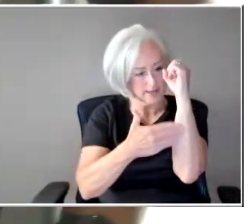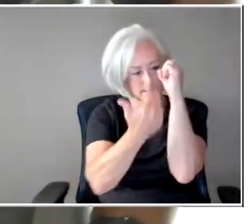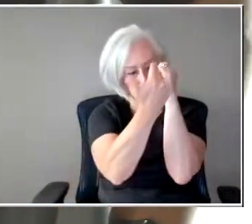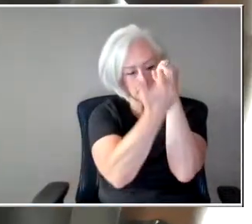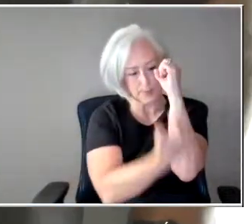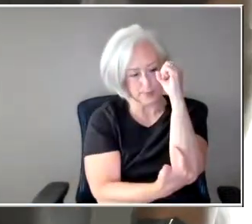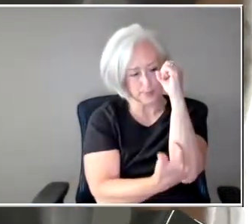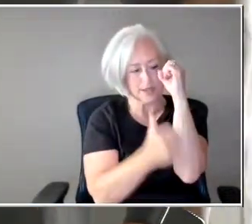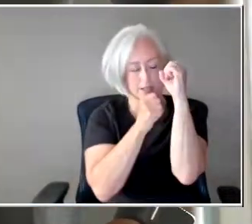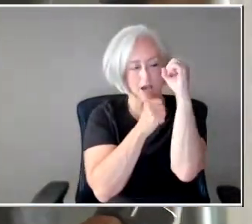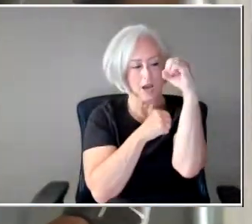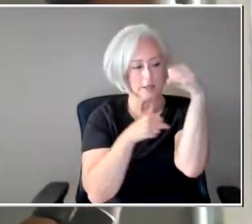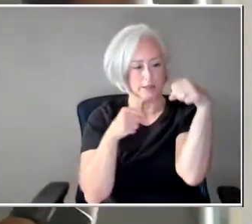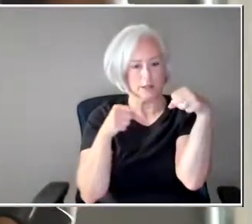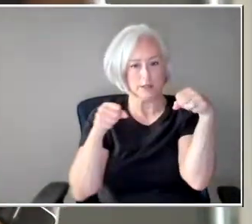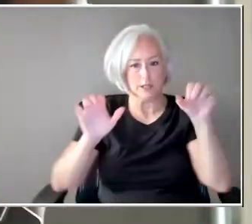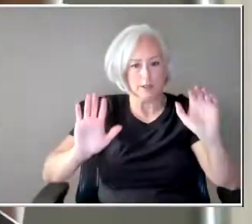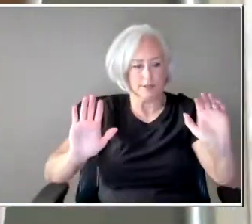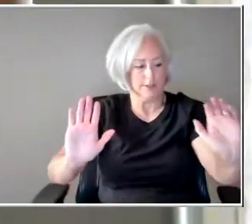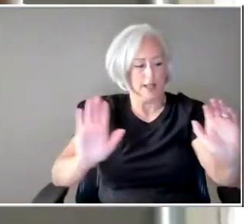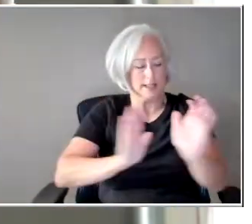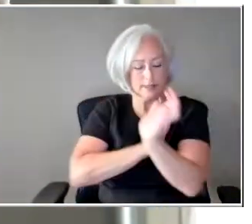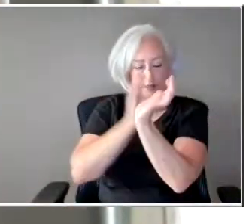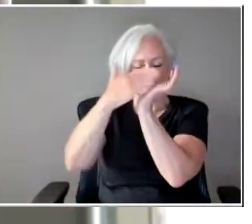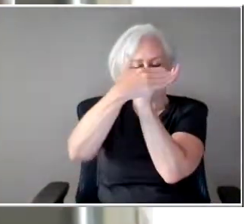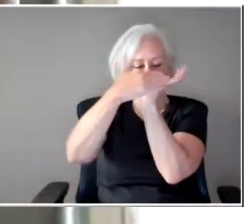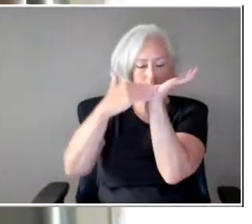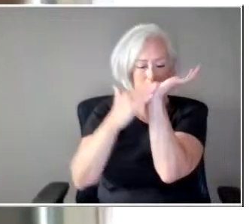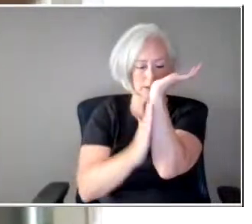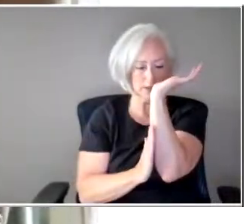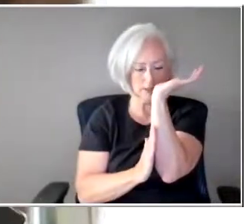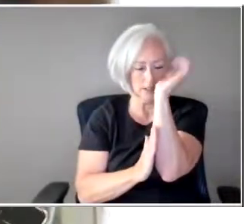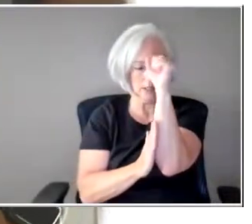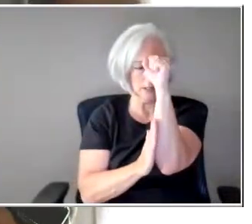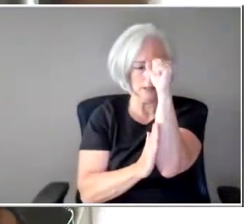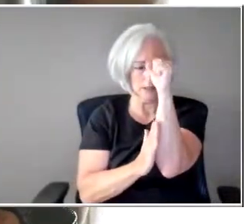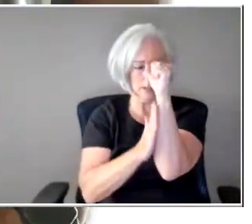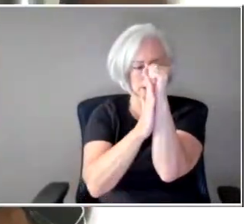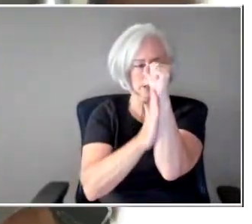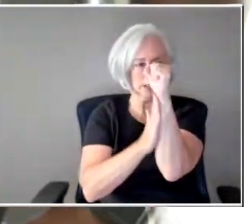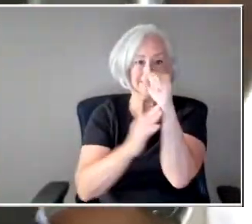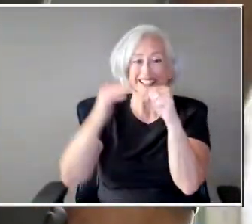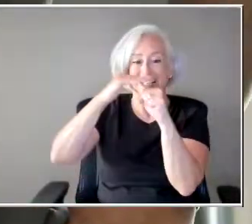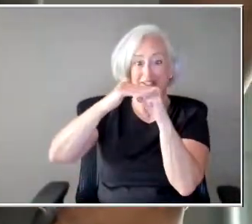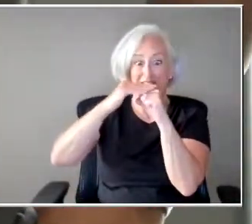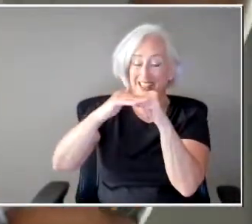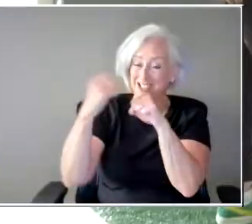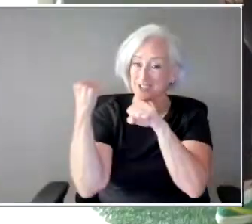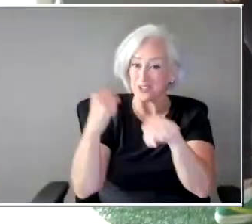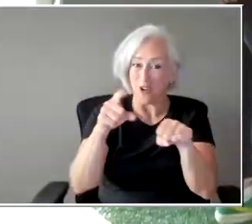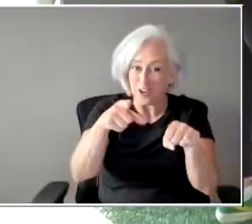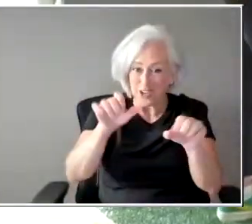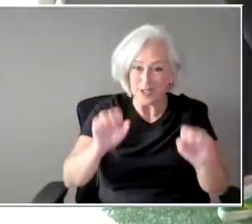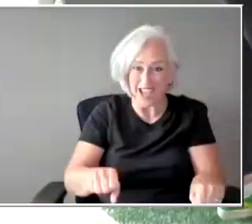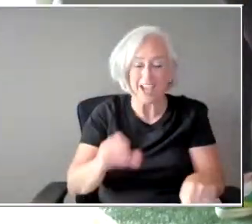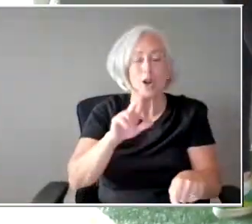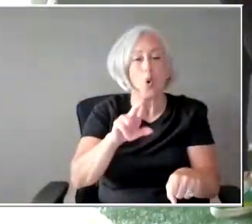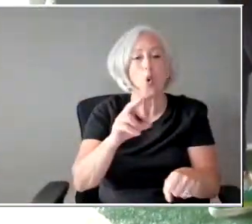is okay as long as, you know, you got brass knuckles that you can, you can do that with. So. Perfect.